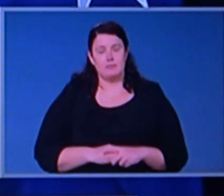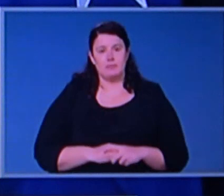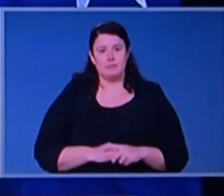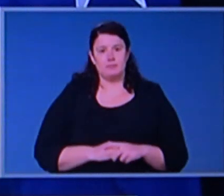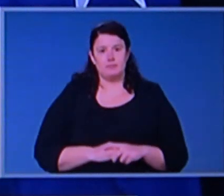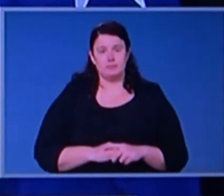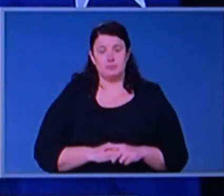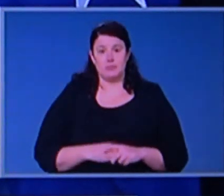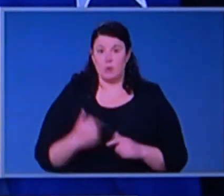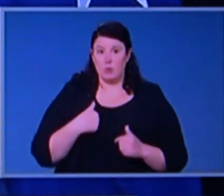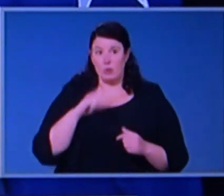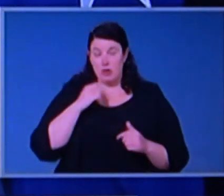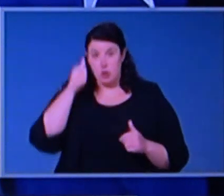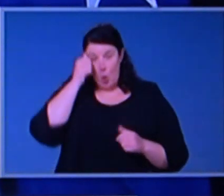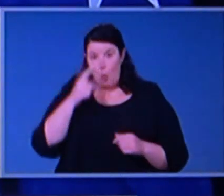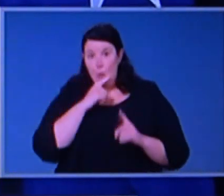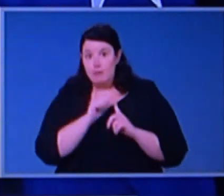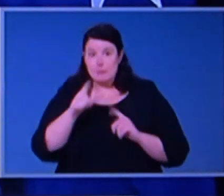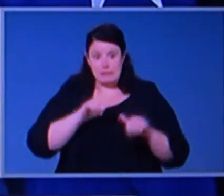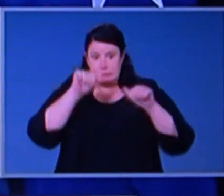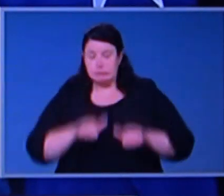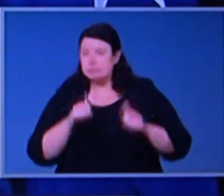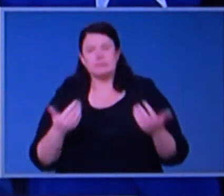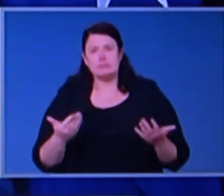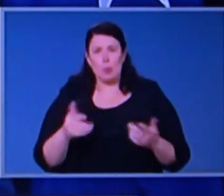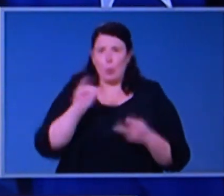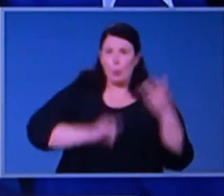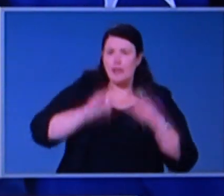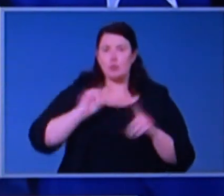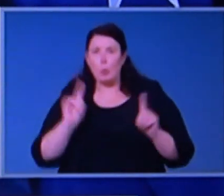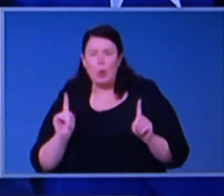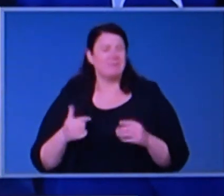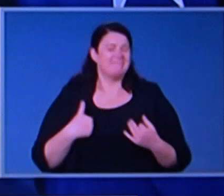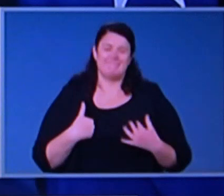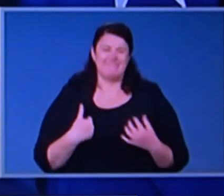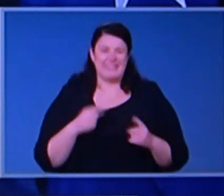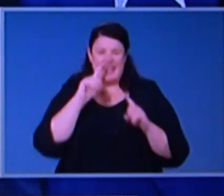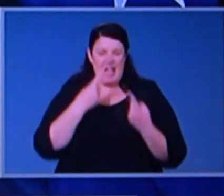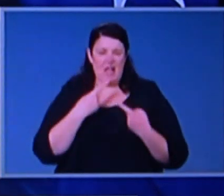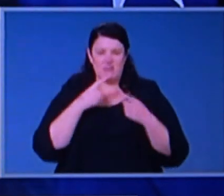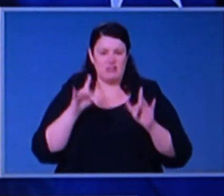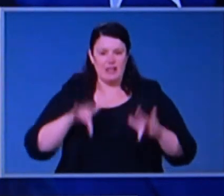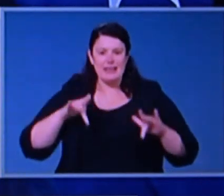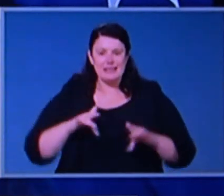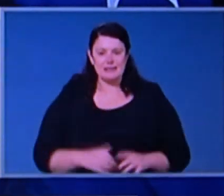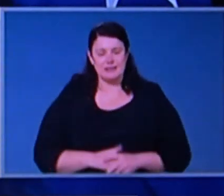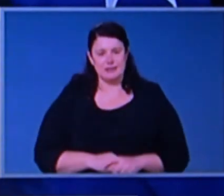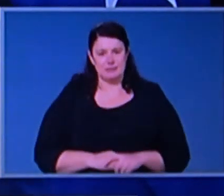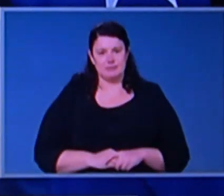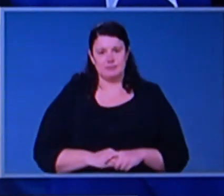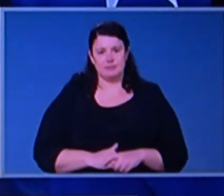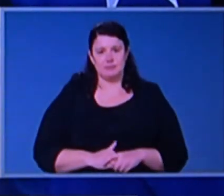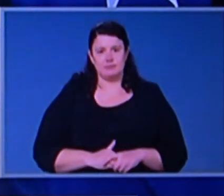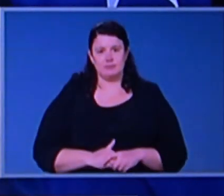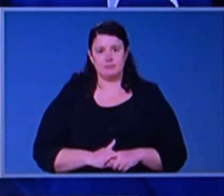particular measures at this time, and I don't think it's fair to draw those conclusions at this time. I